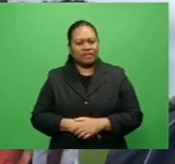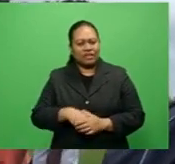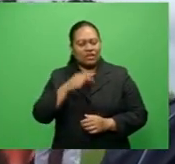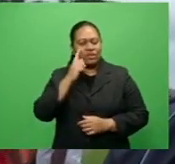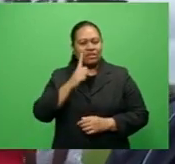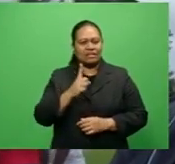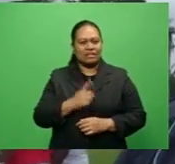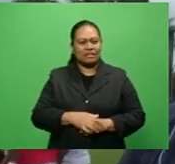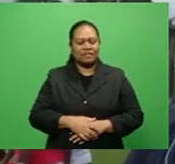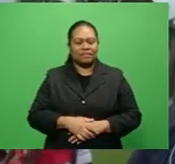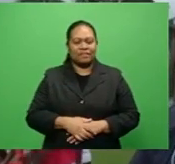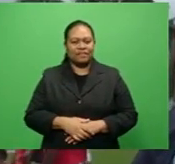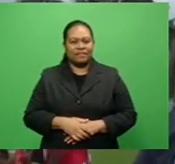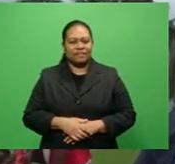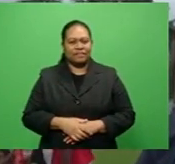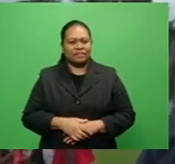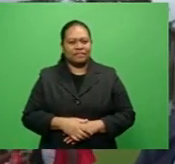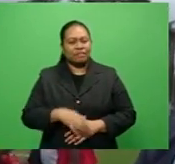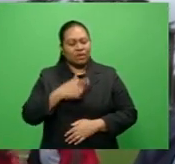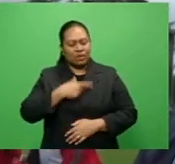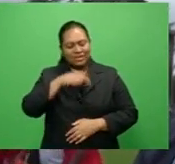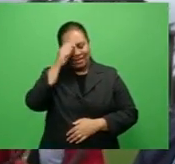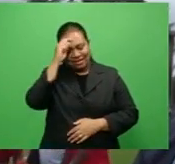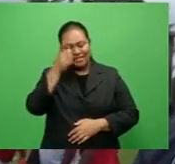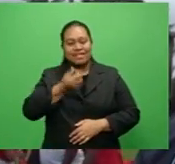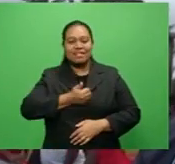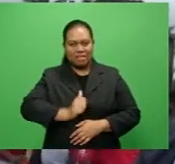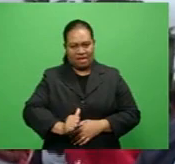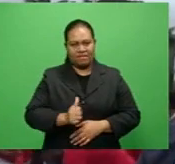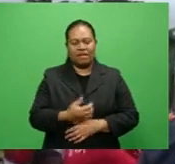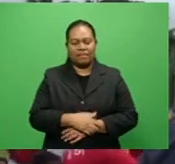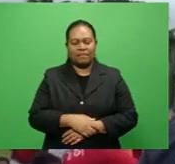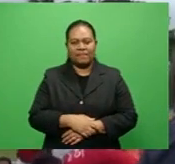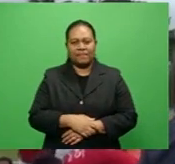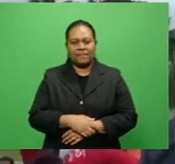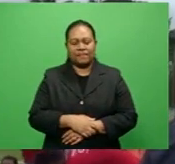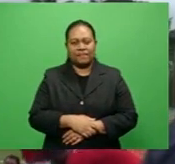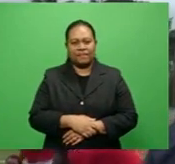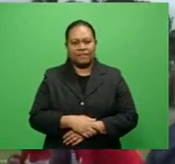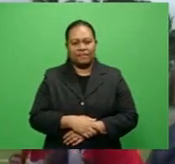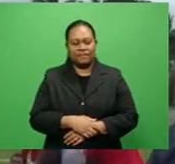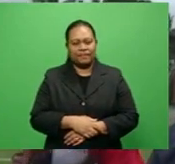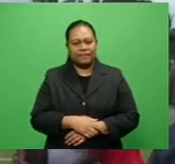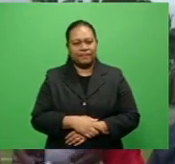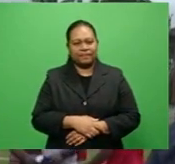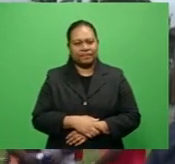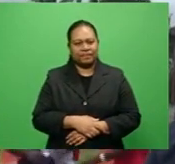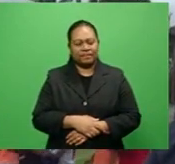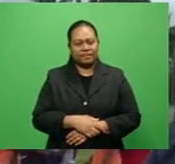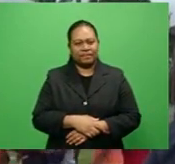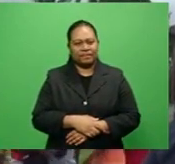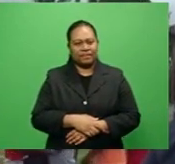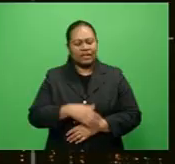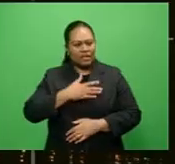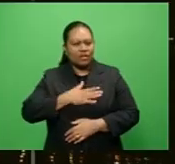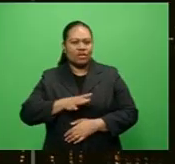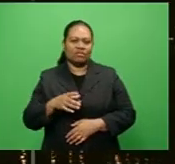back. Because I understand the behavior, because they want to keep the 1-0